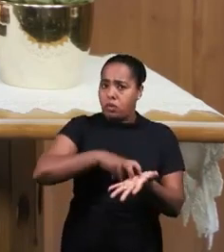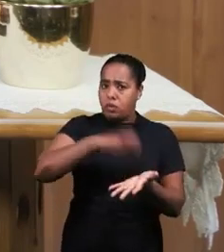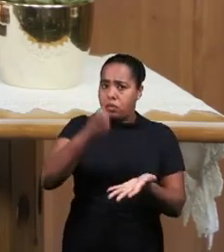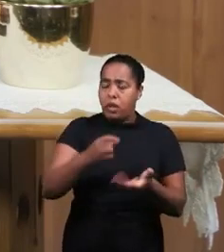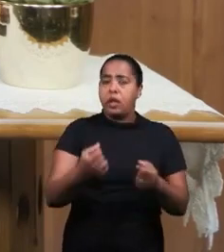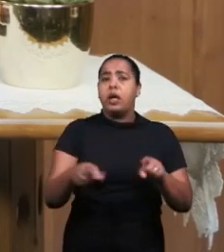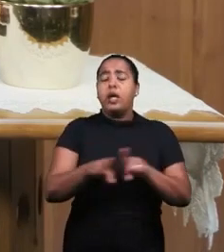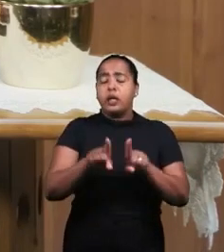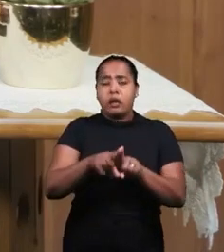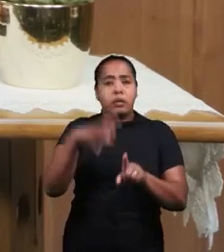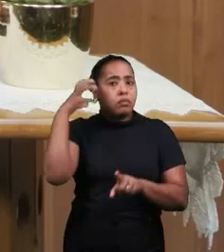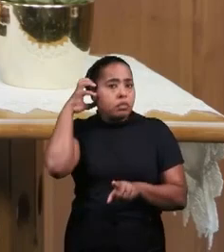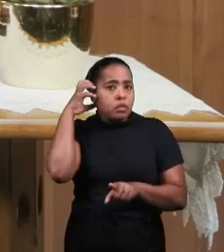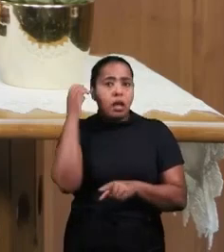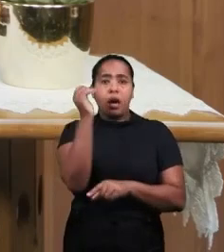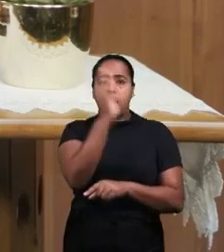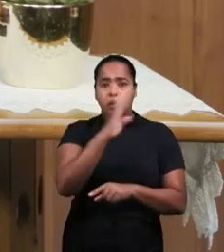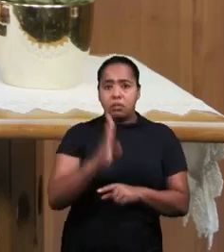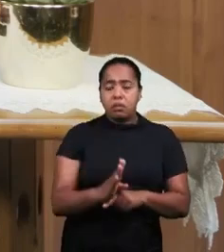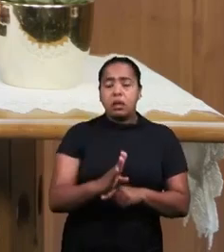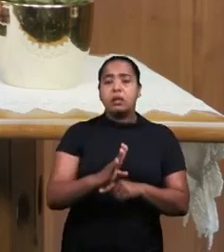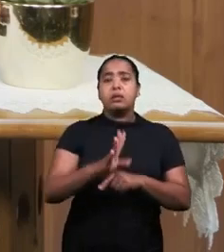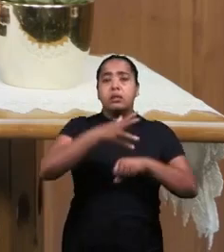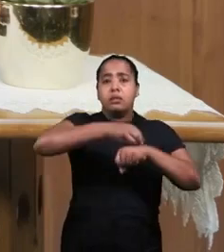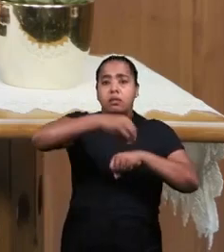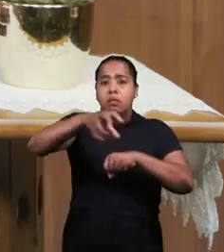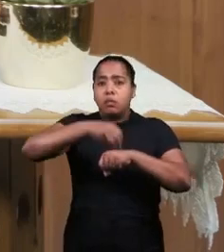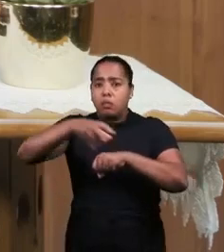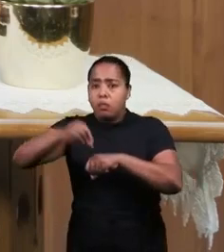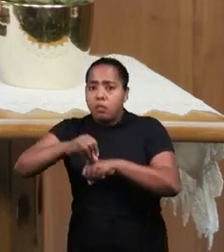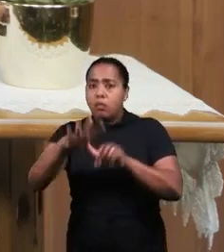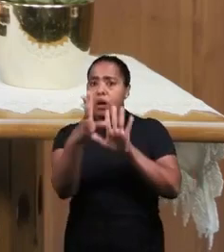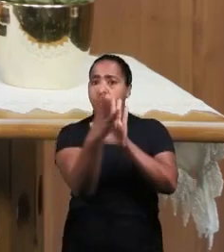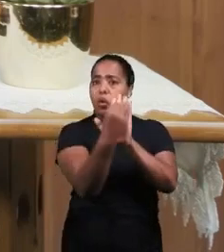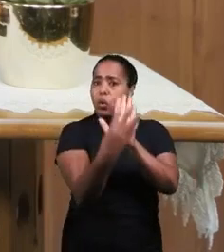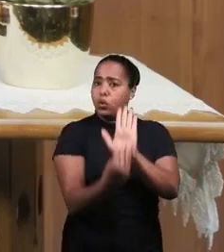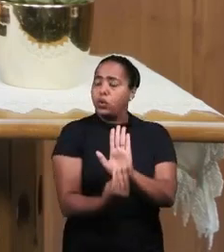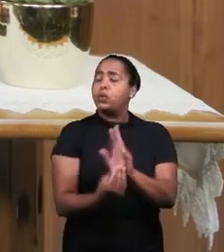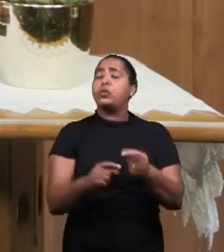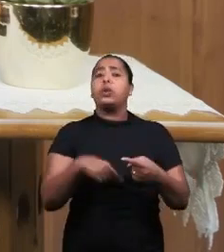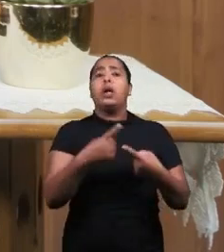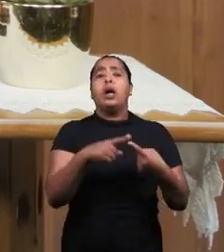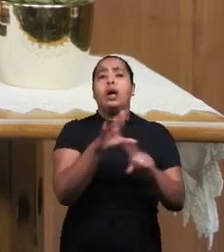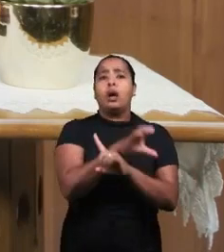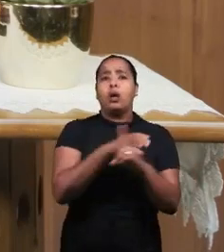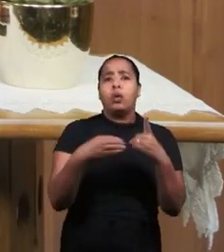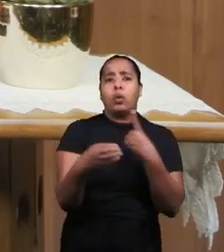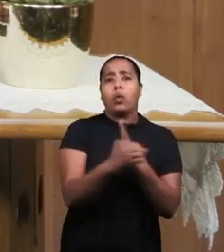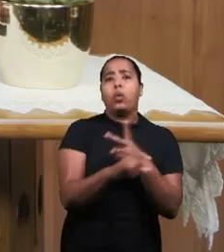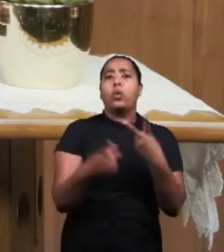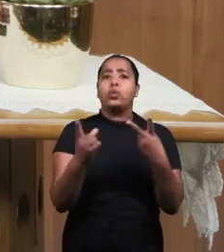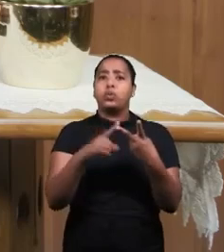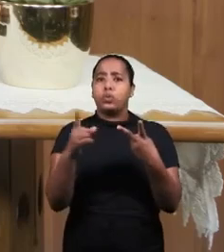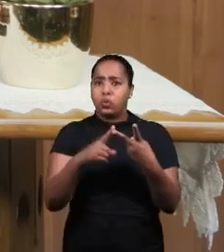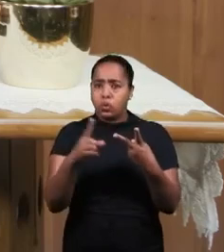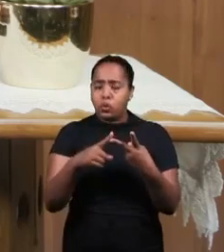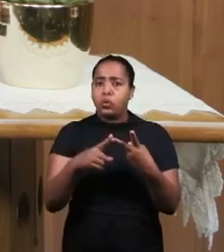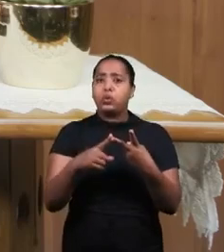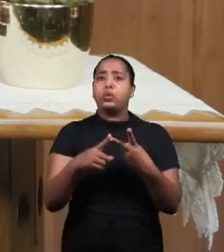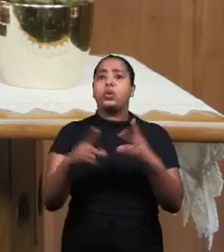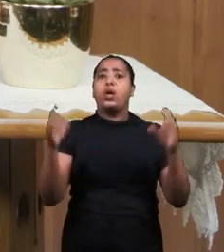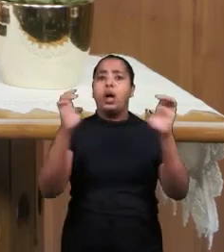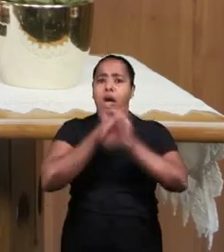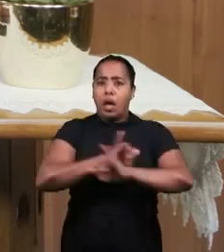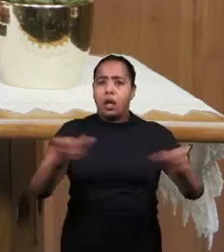about radio stations that are transmitting in Brazil our content. The services, the program announcing